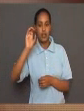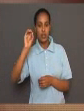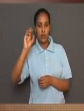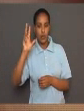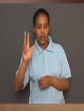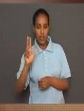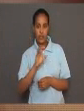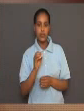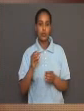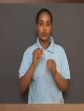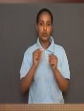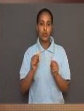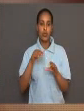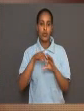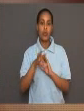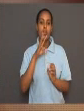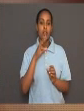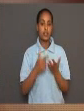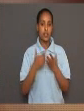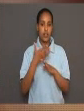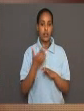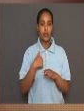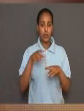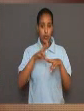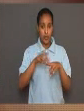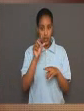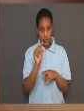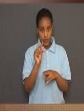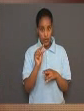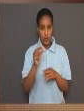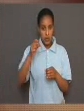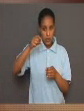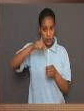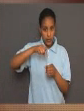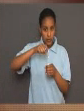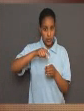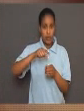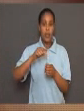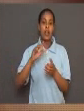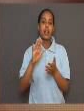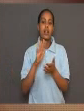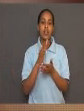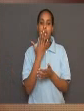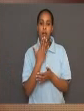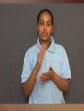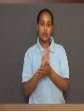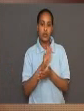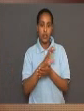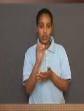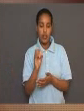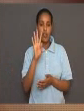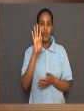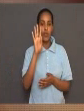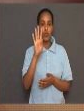water. Then we put a few drops of litmus solution and 4